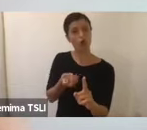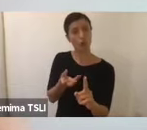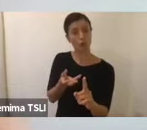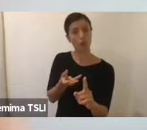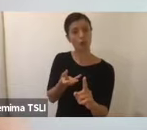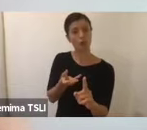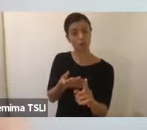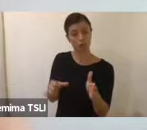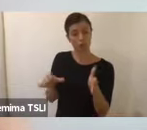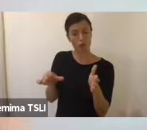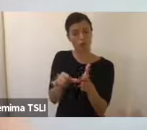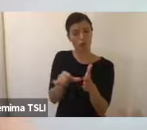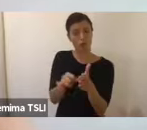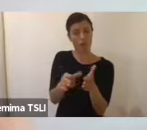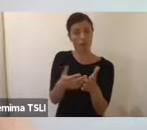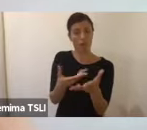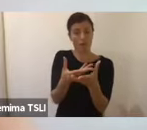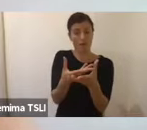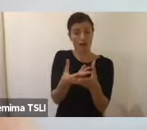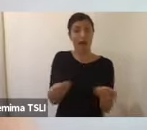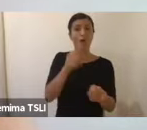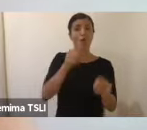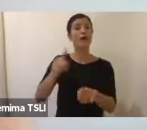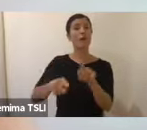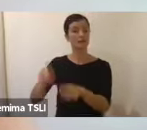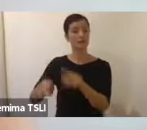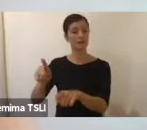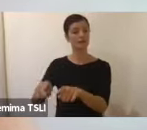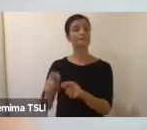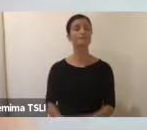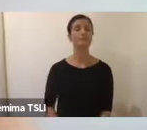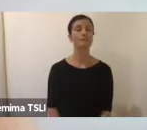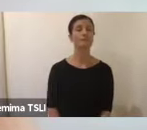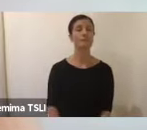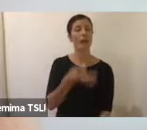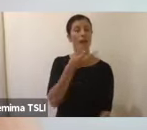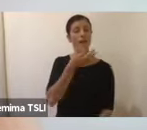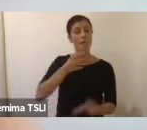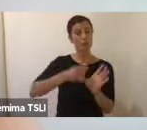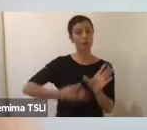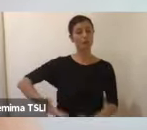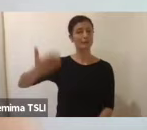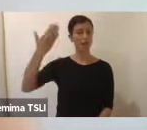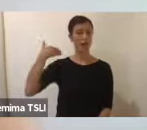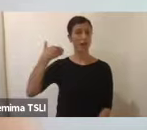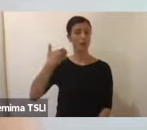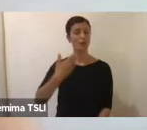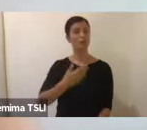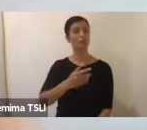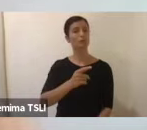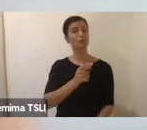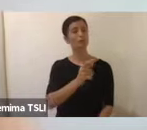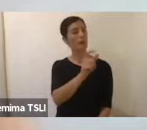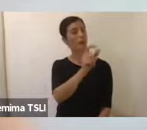a few years ago a member of the sangha a person of colour offered an illustration an example that I've carried with me as